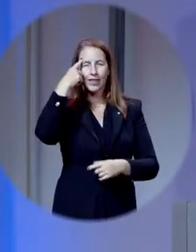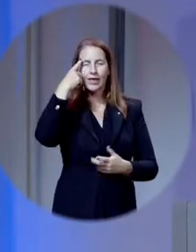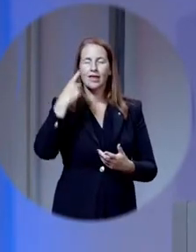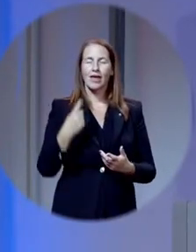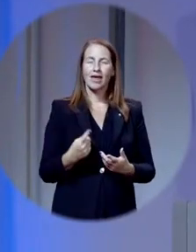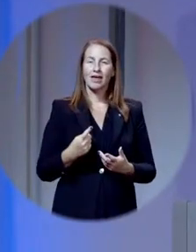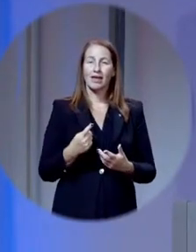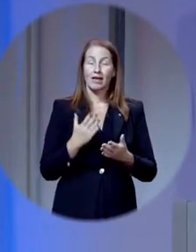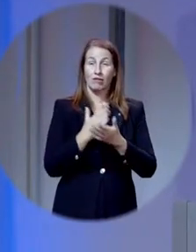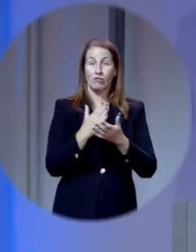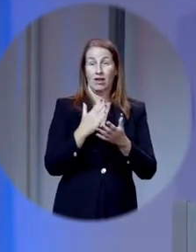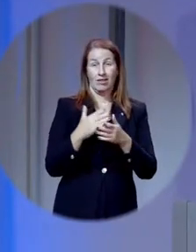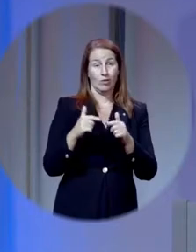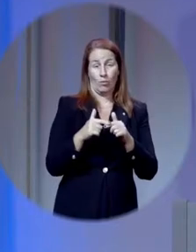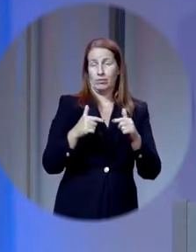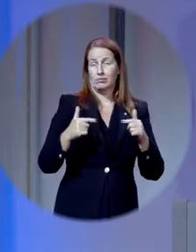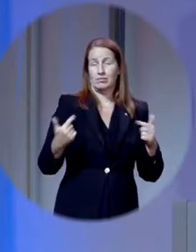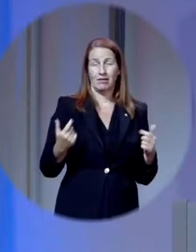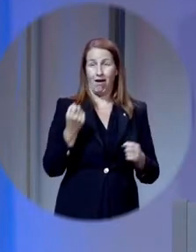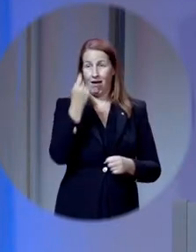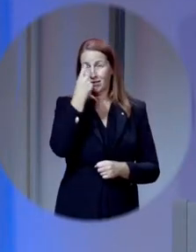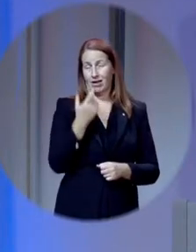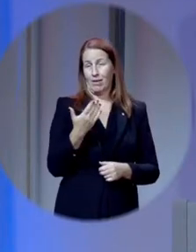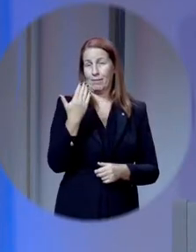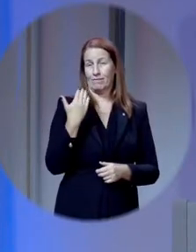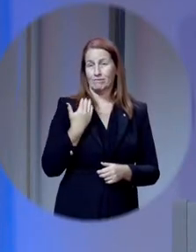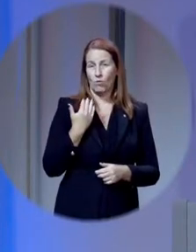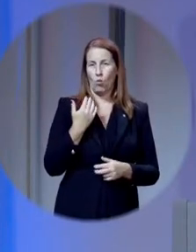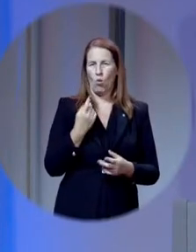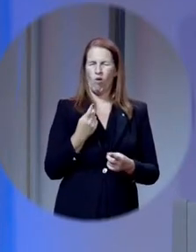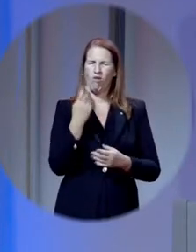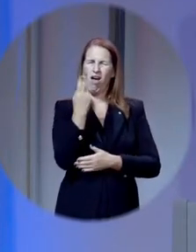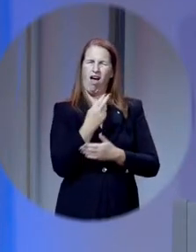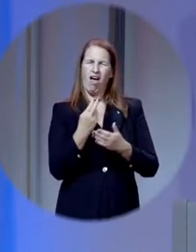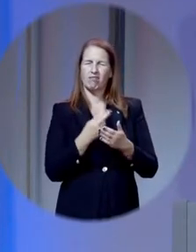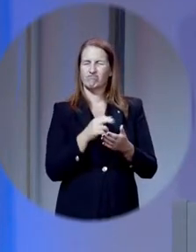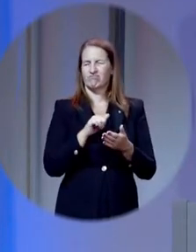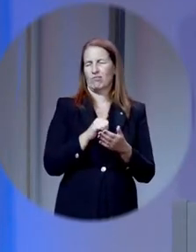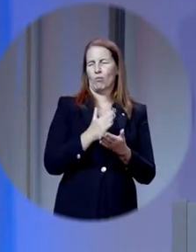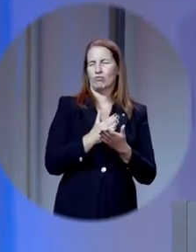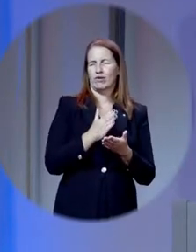Quite the opposite to the idea of whimsical and flighty impractical artists.